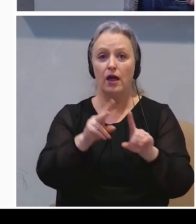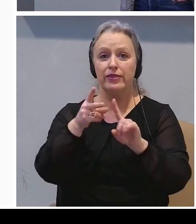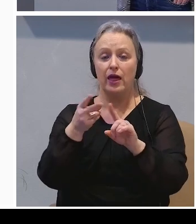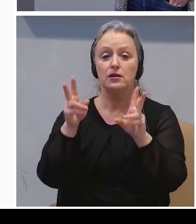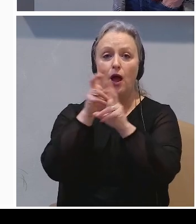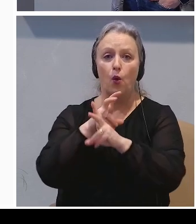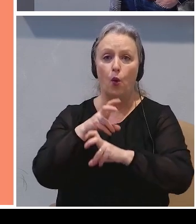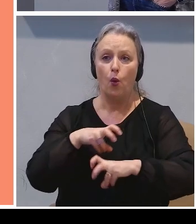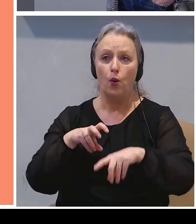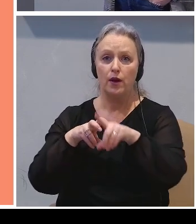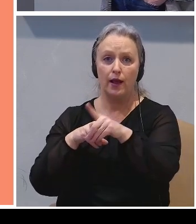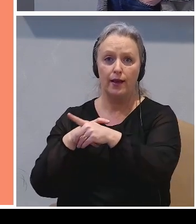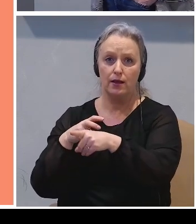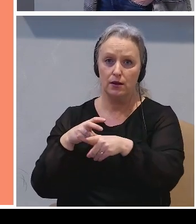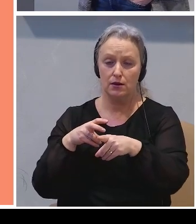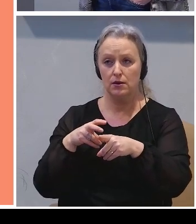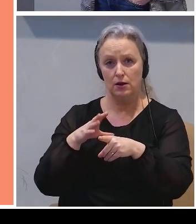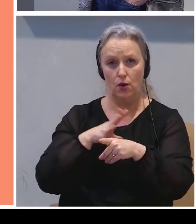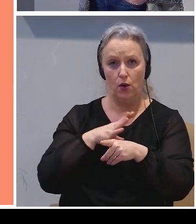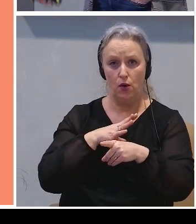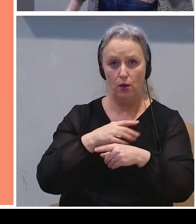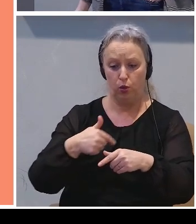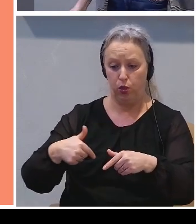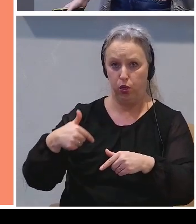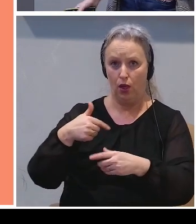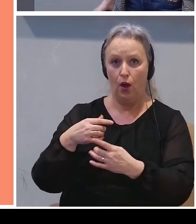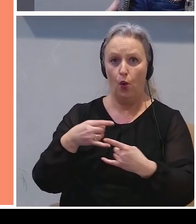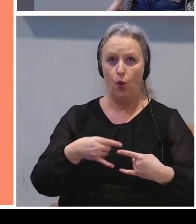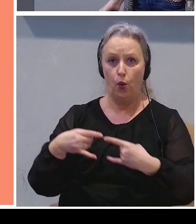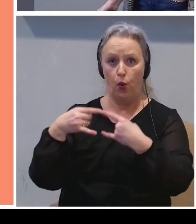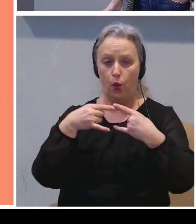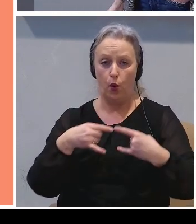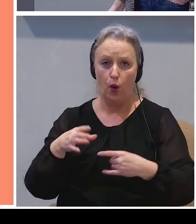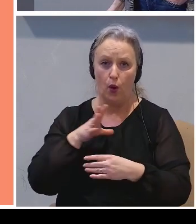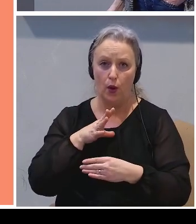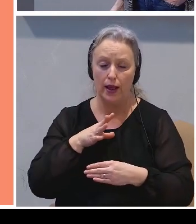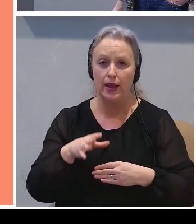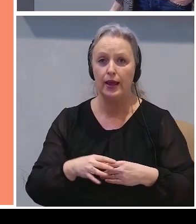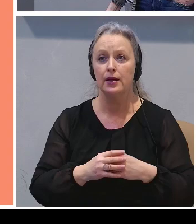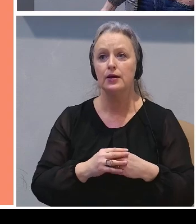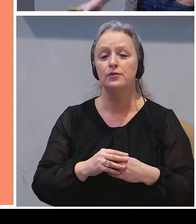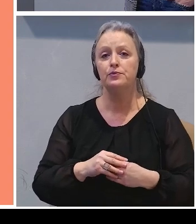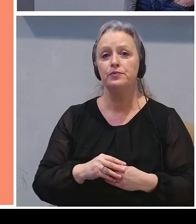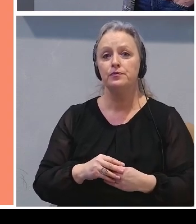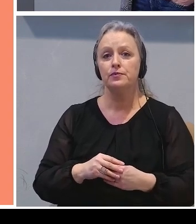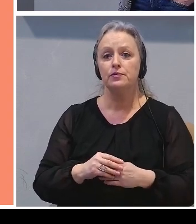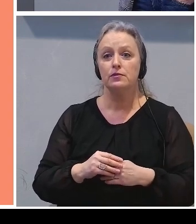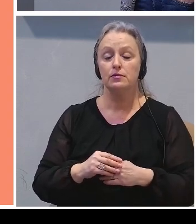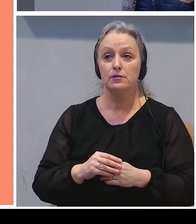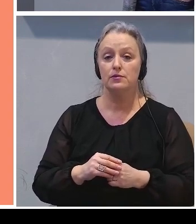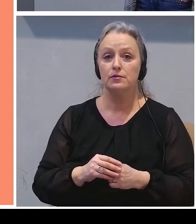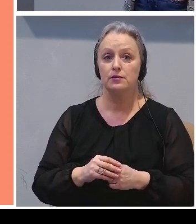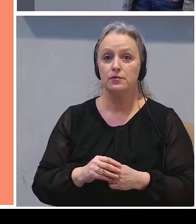in other services and activities. Here, this is a program, it's called the Data Center Certification Program. By